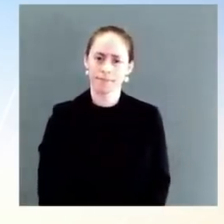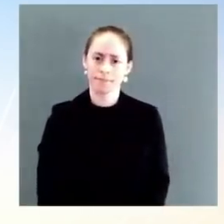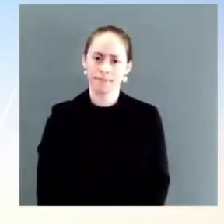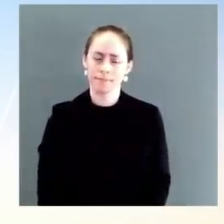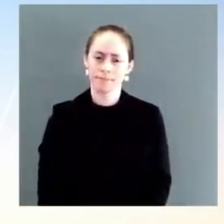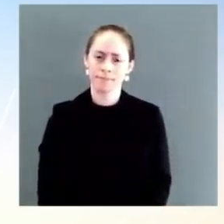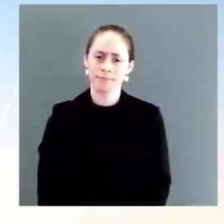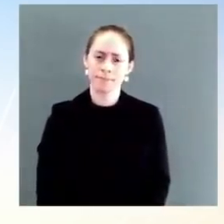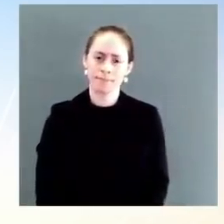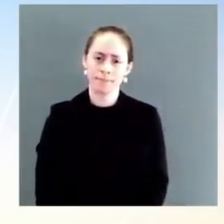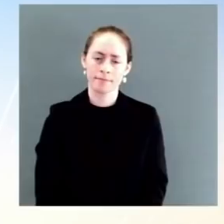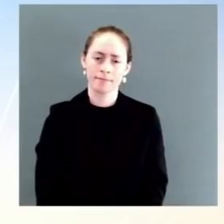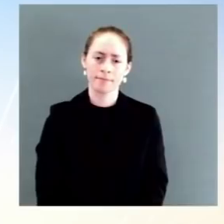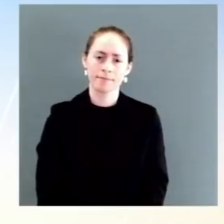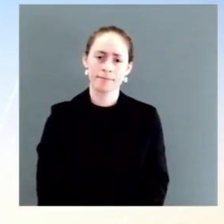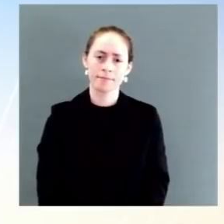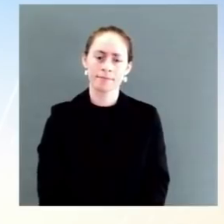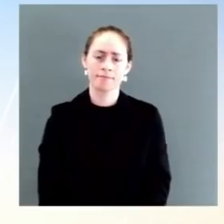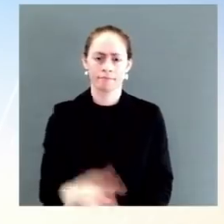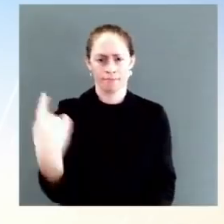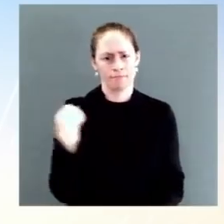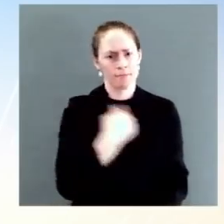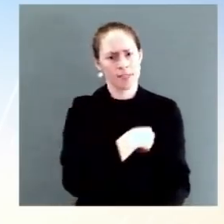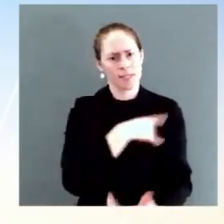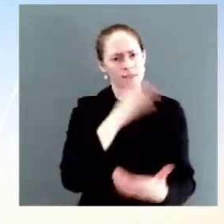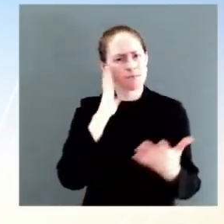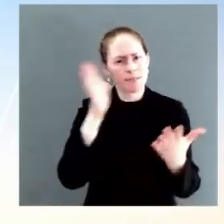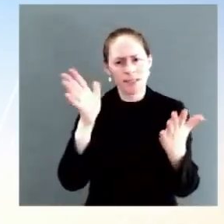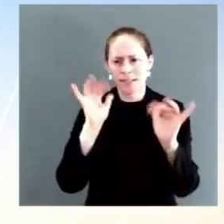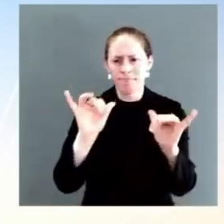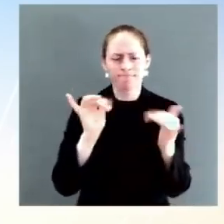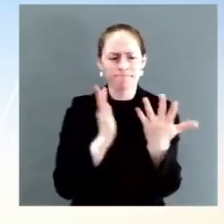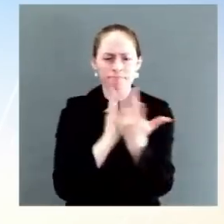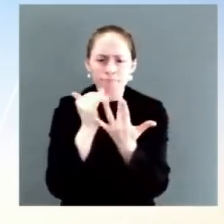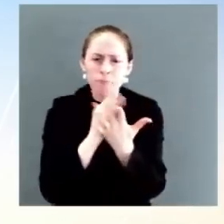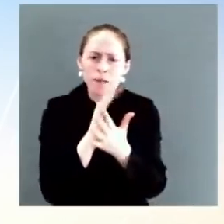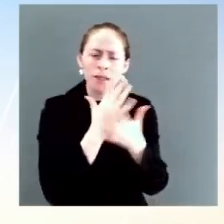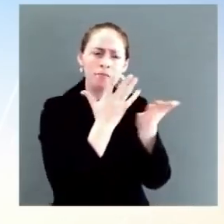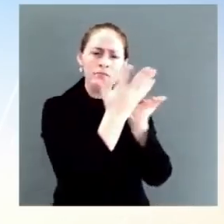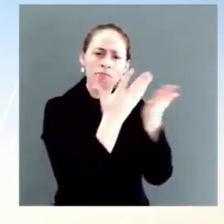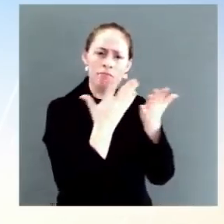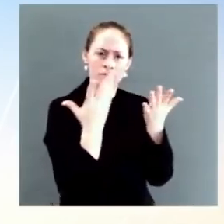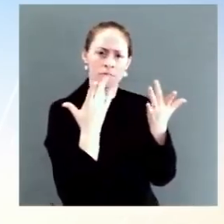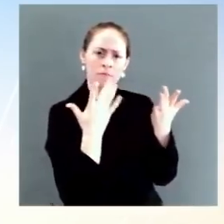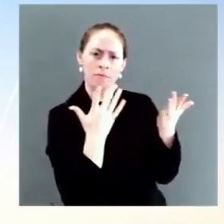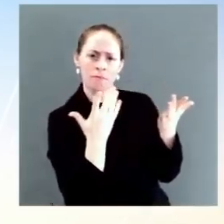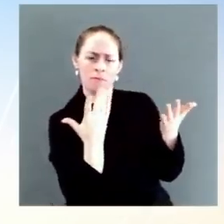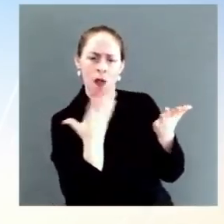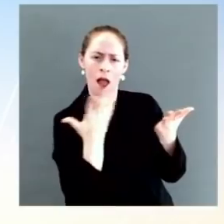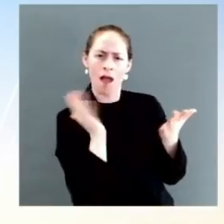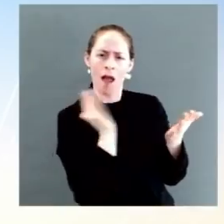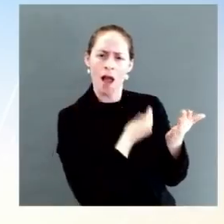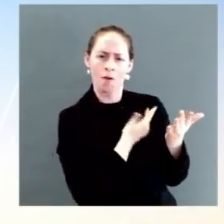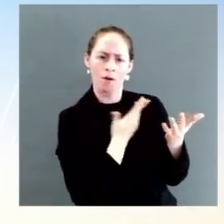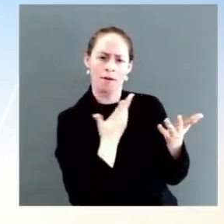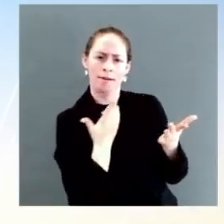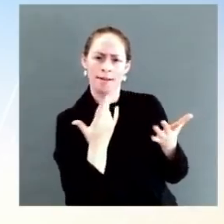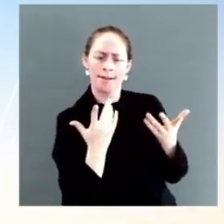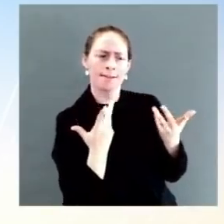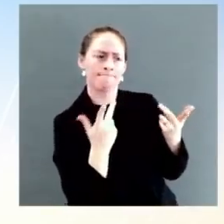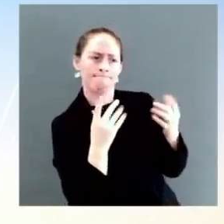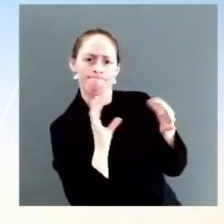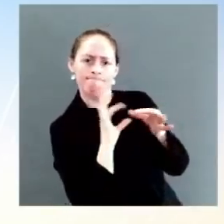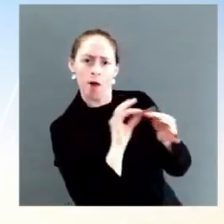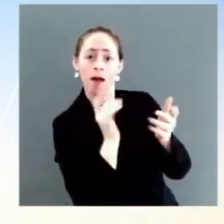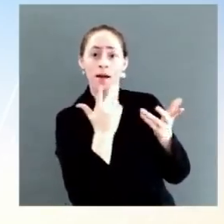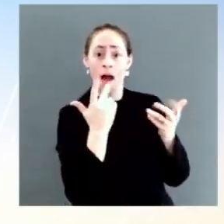economic tools, and other tools to address harmful Russian actions. The Secretary made clear today that we would not hesitate for